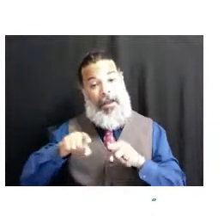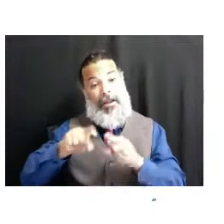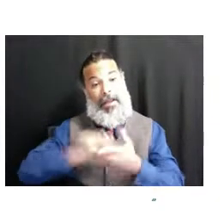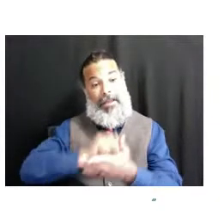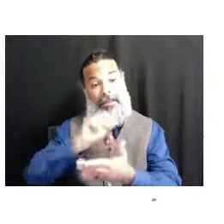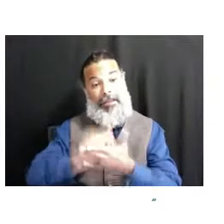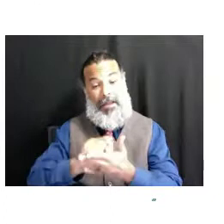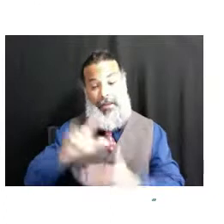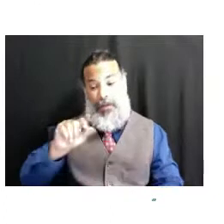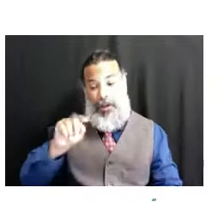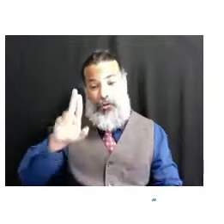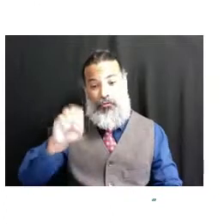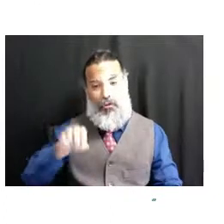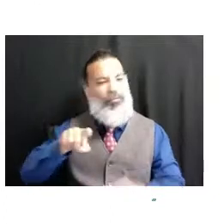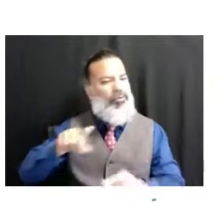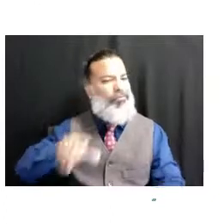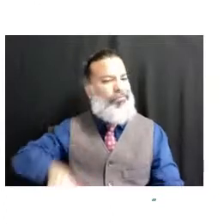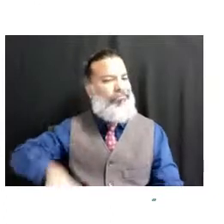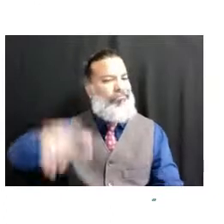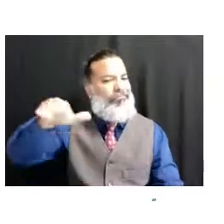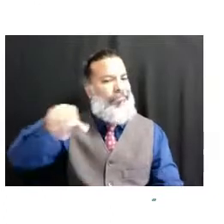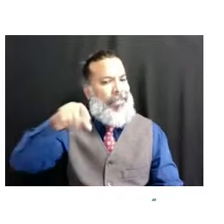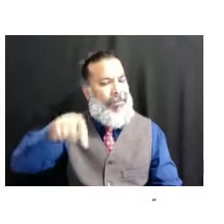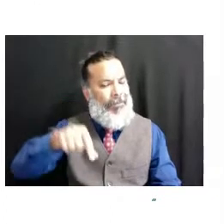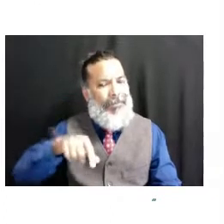there during his childhood,